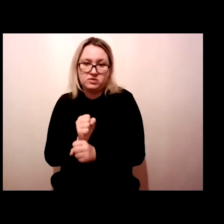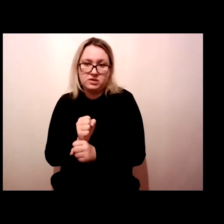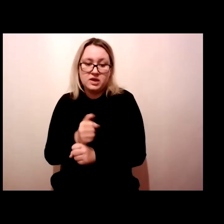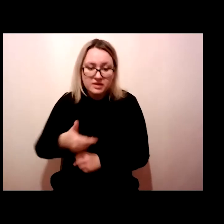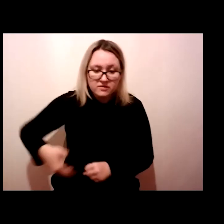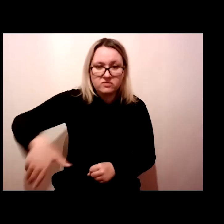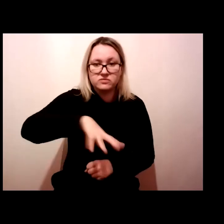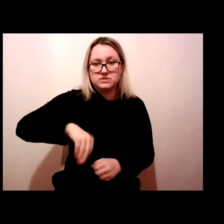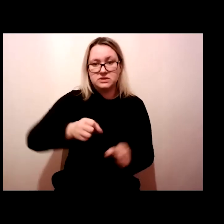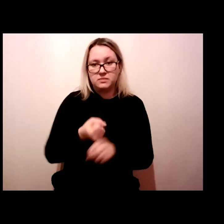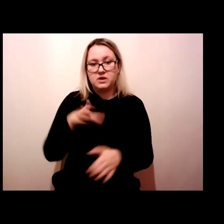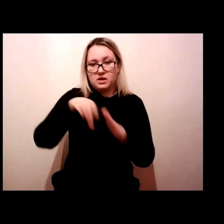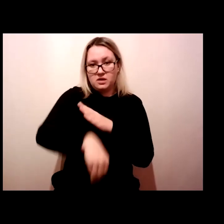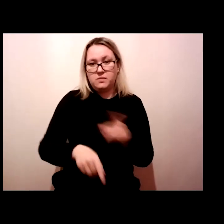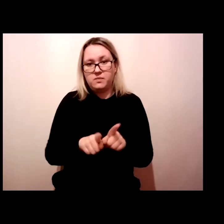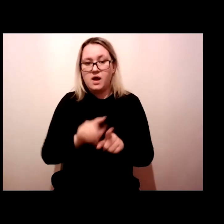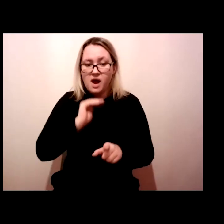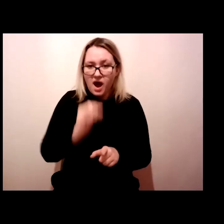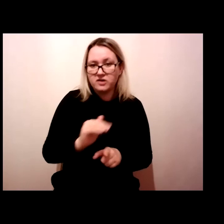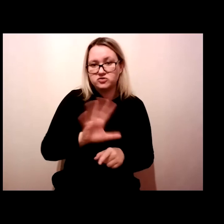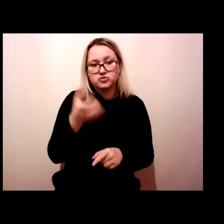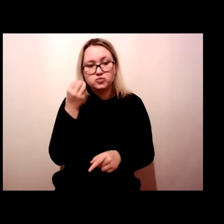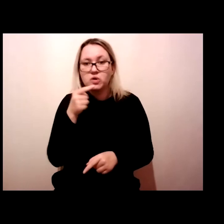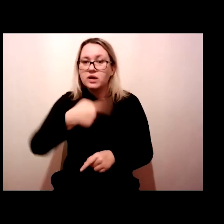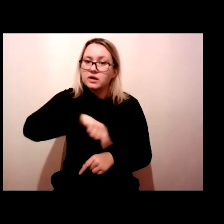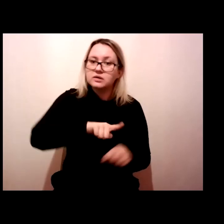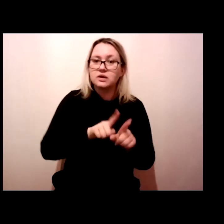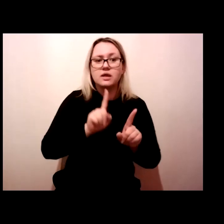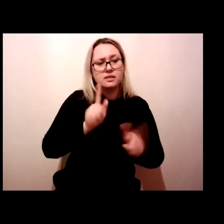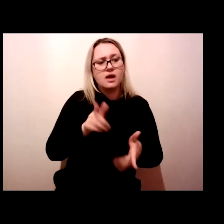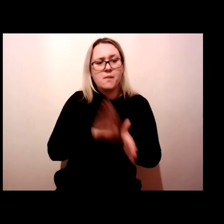to speak. There are viewers, there are supporters, and